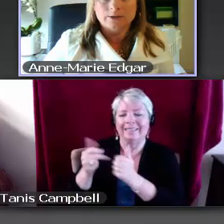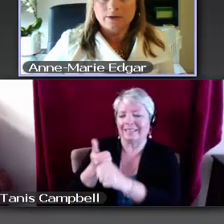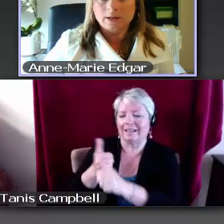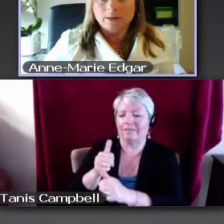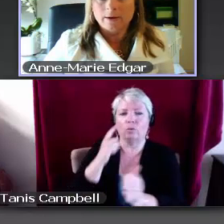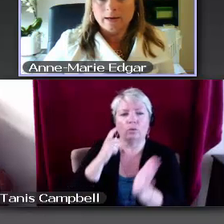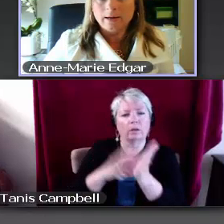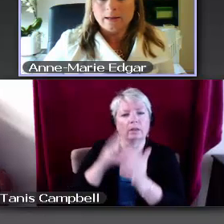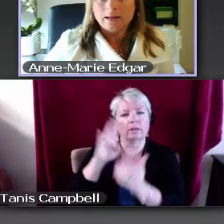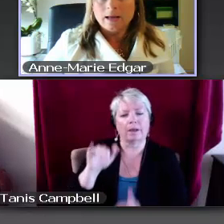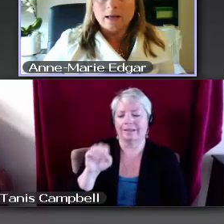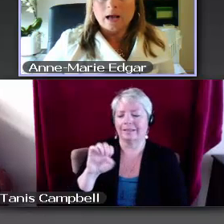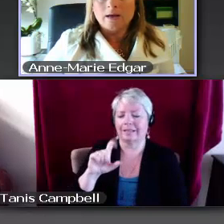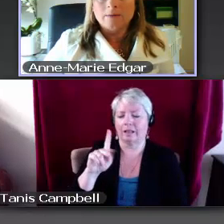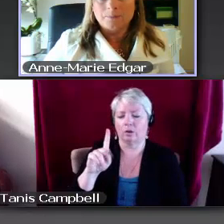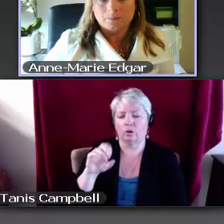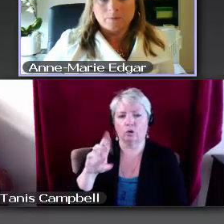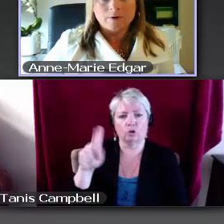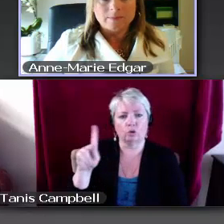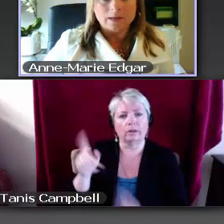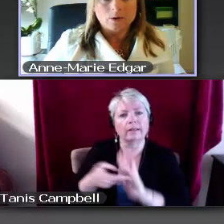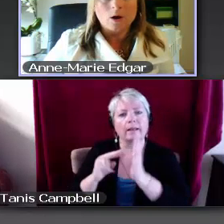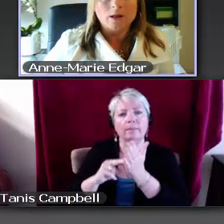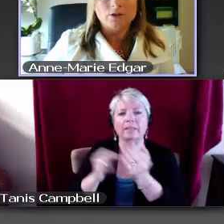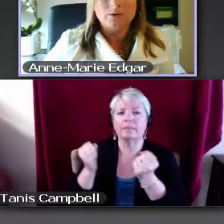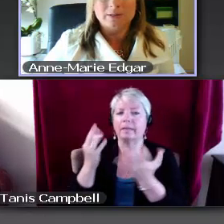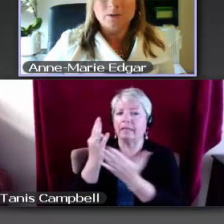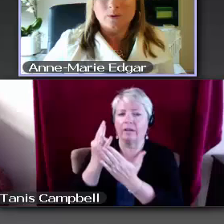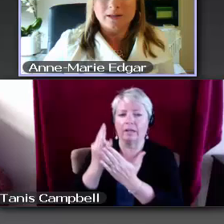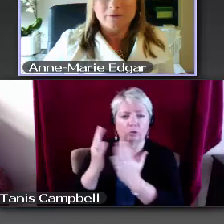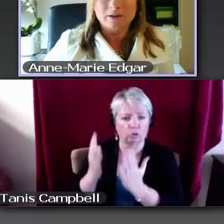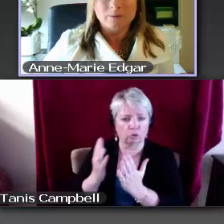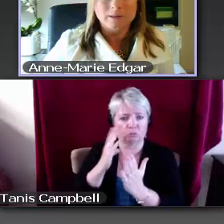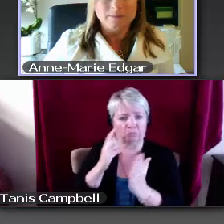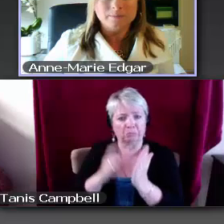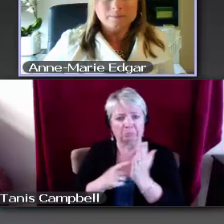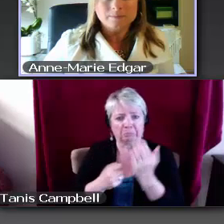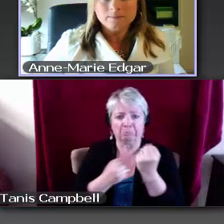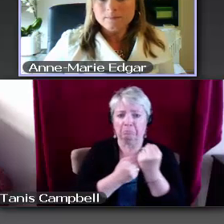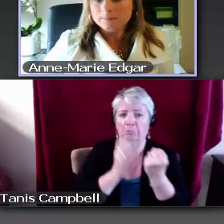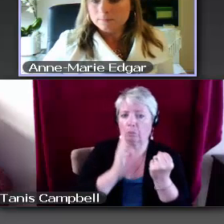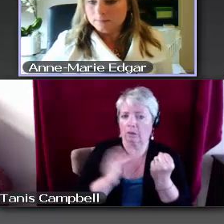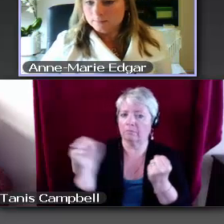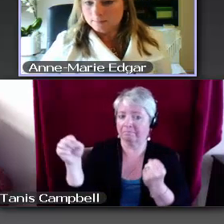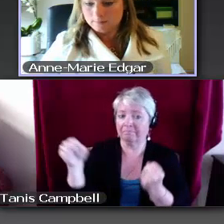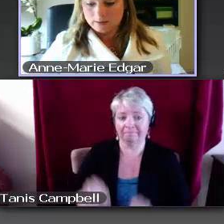and certificate bearing from Selkirk College, so it's totally fundable.